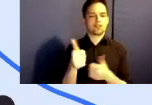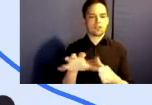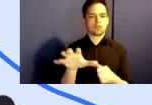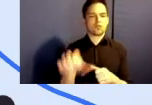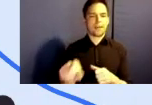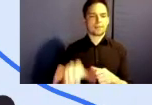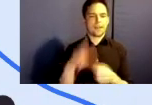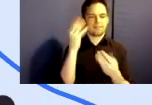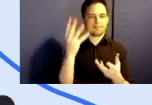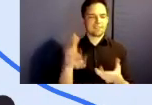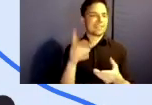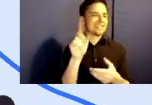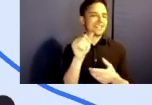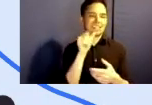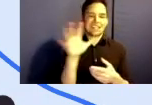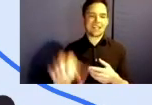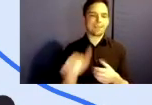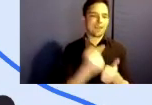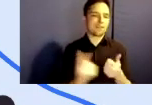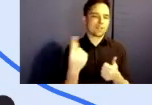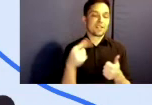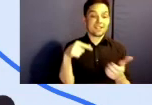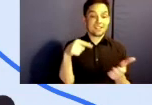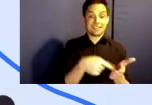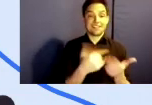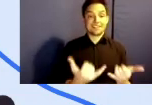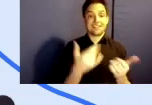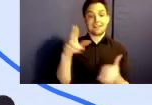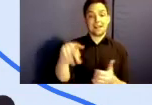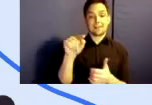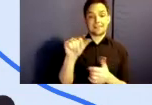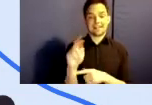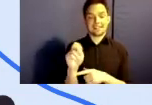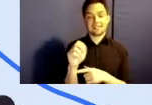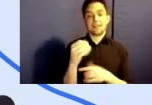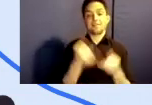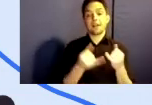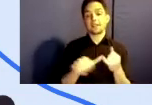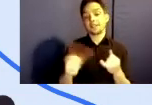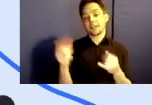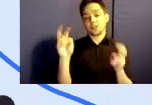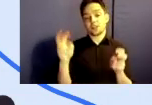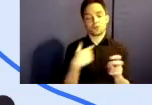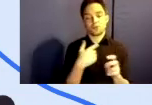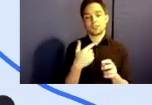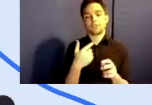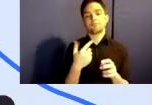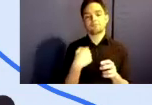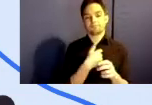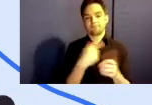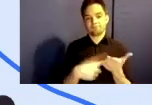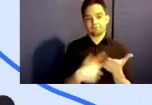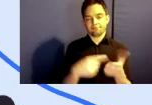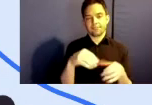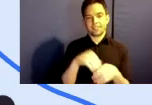data doesn't capture everyone. So this is around uptake. Finally, the other issue we were unable to explore in the Lancet piece, which I think